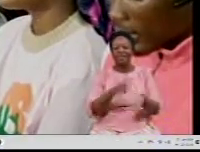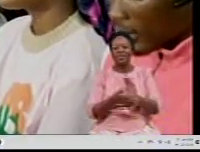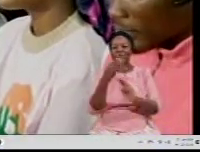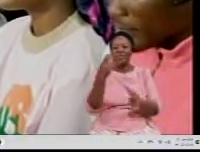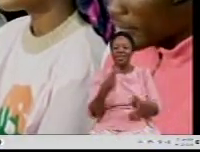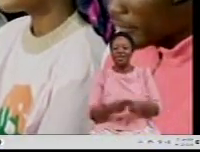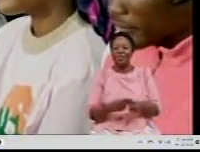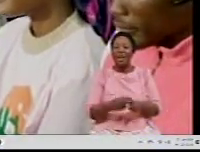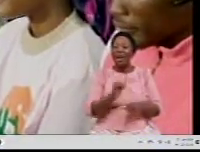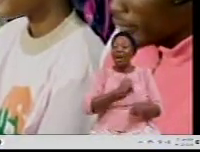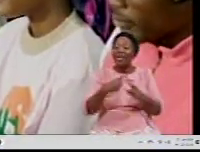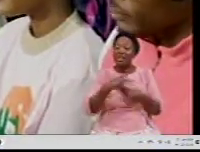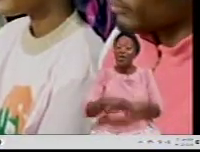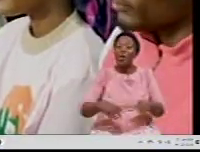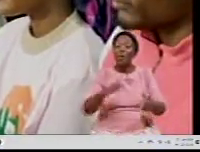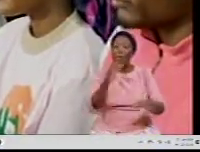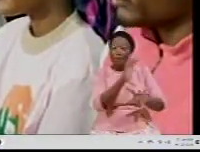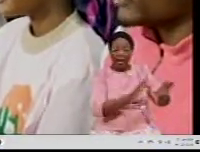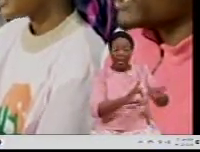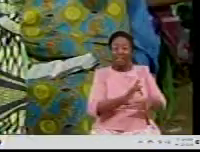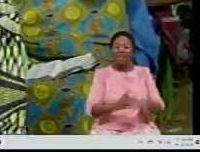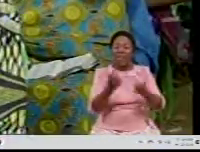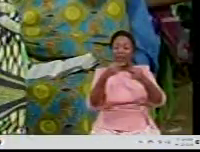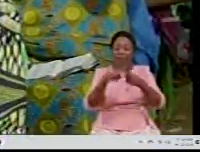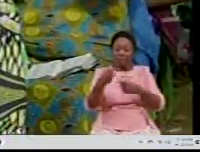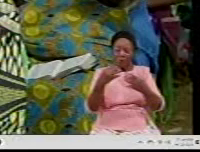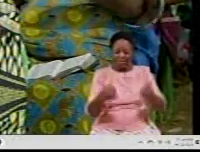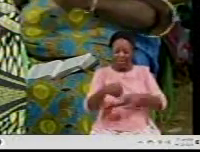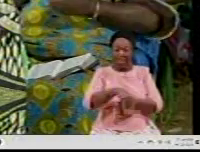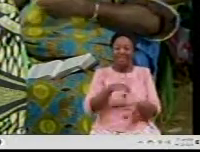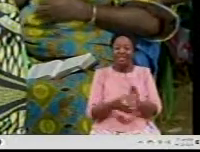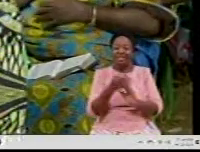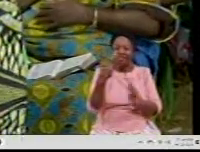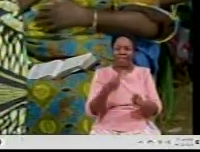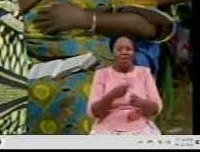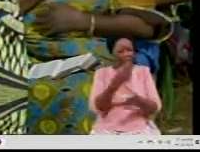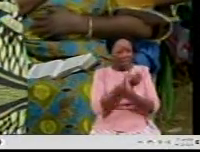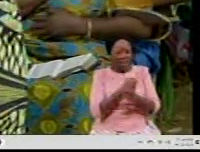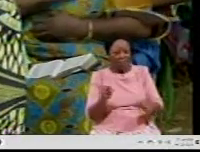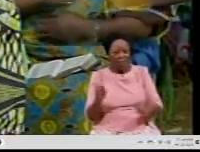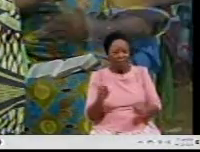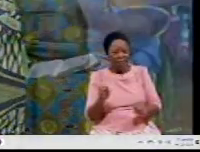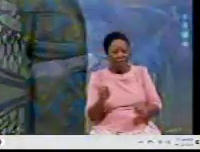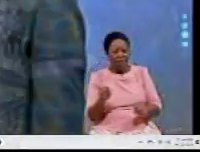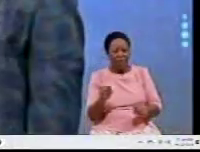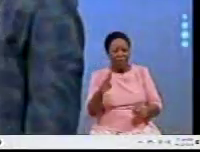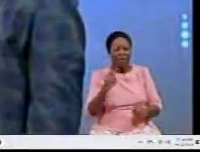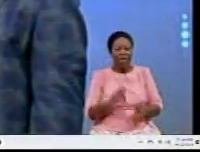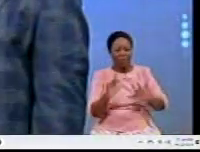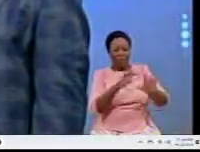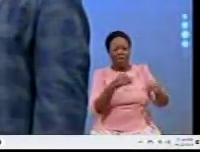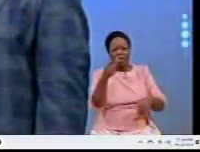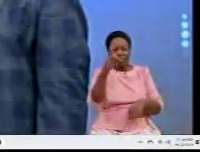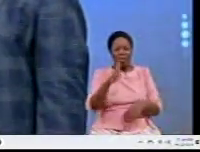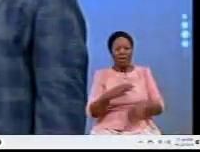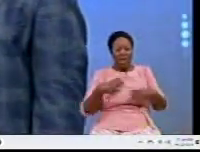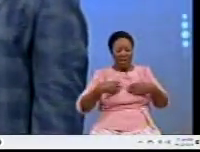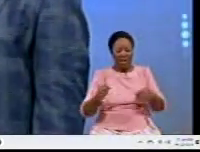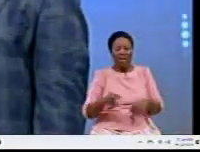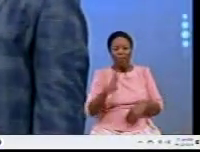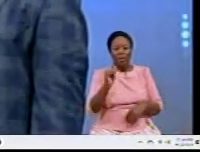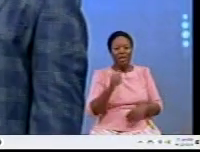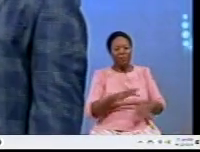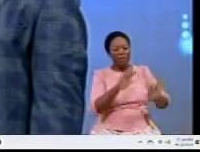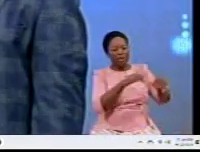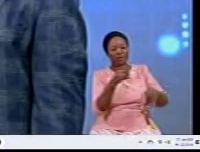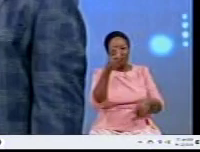I said mercy comes to you tonight. Salvation by the mercy of God. Healing by the mercy of